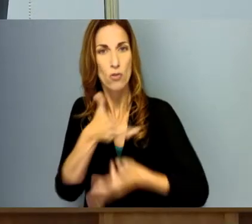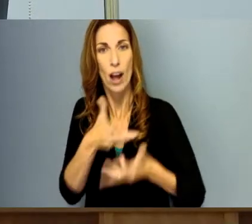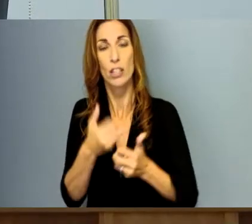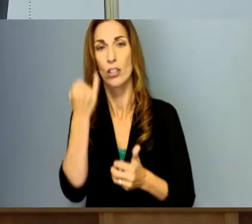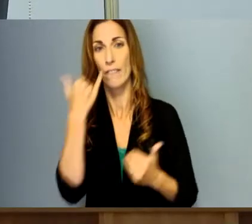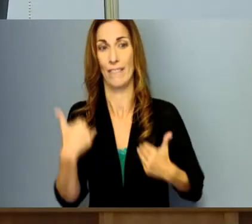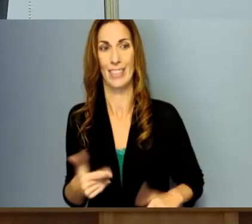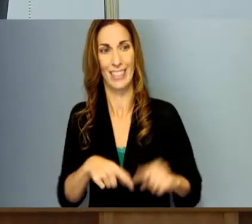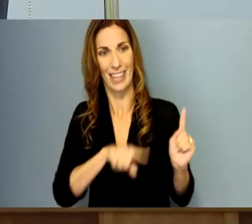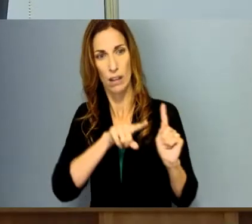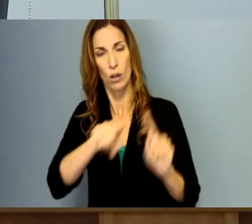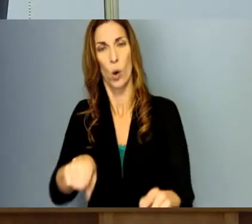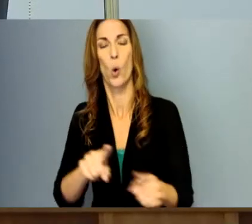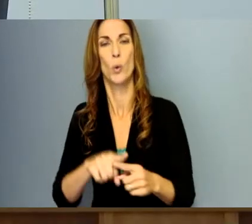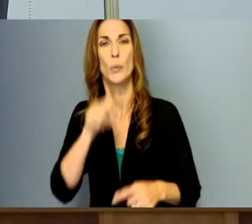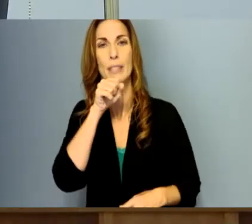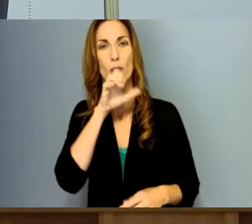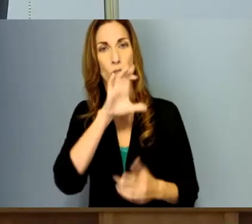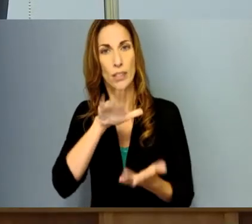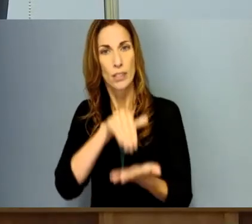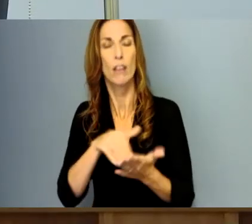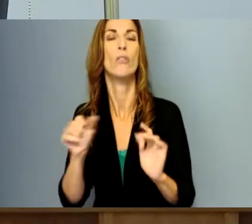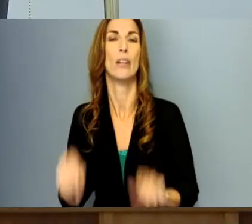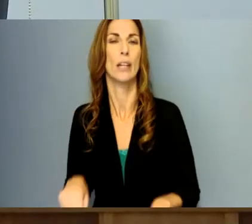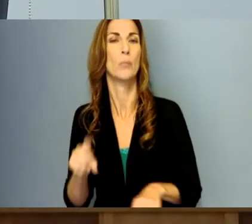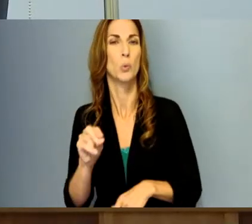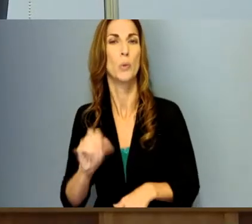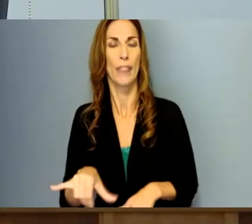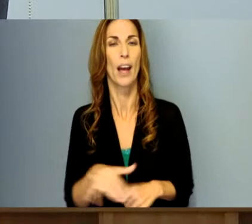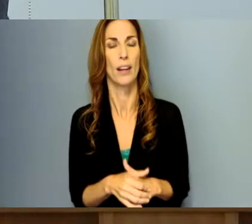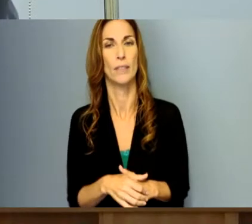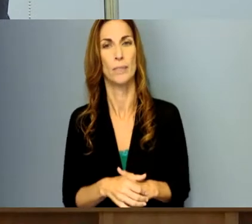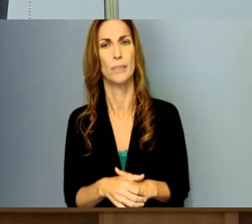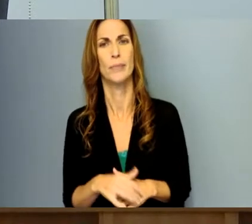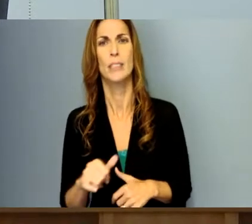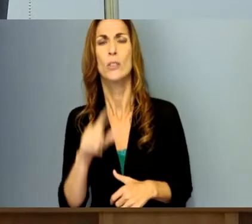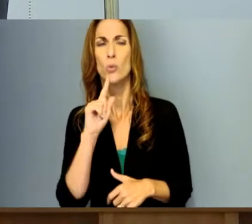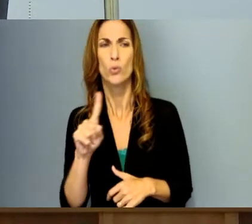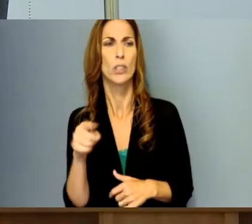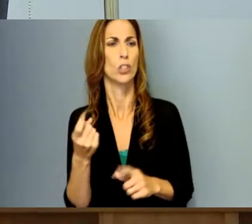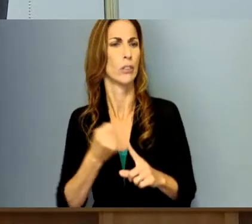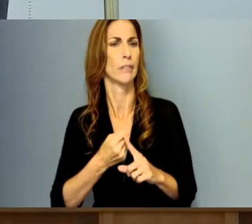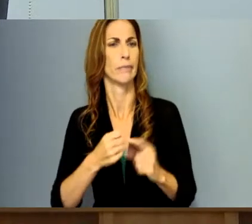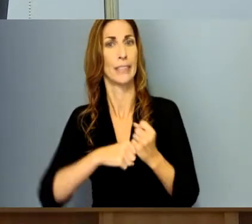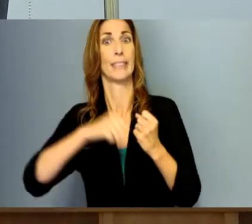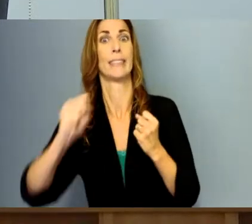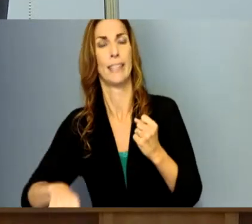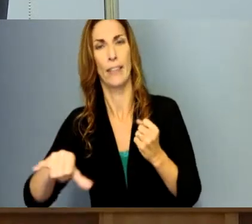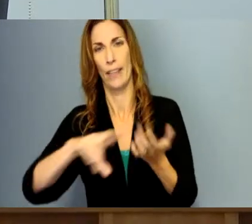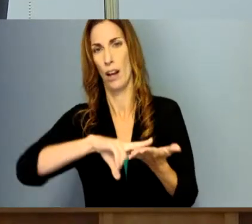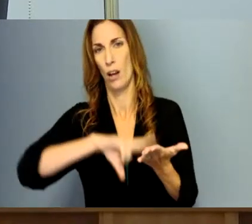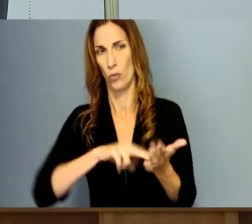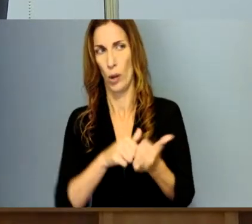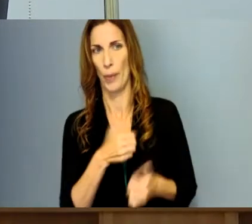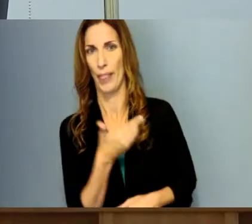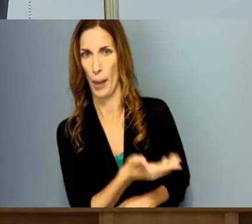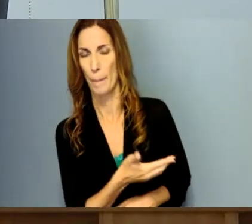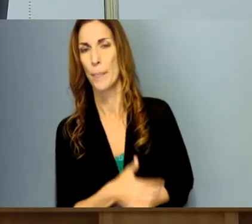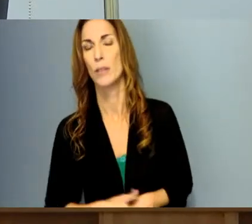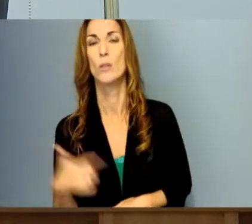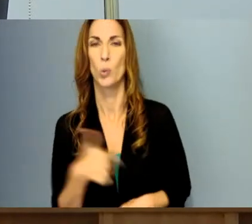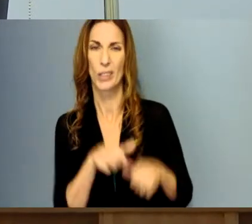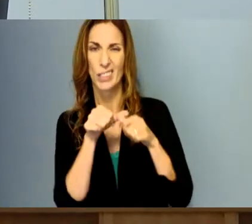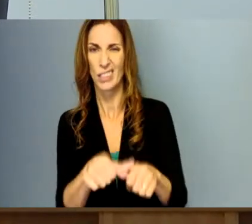get to a senior center, they're able to do that. This is really just extending that contract with them so we can keep